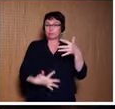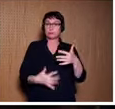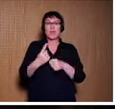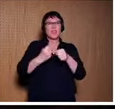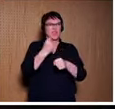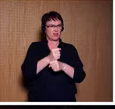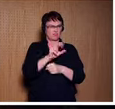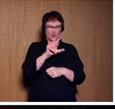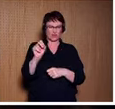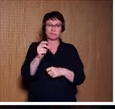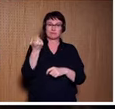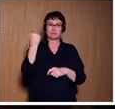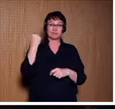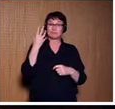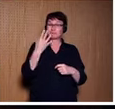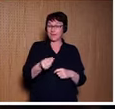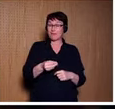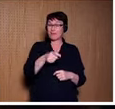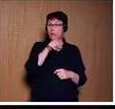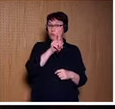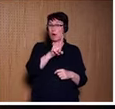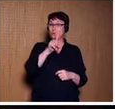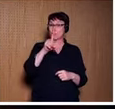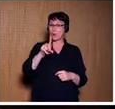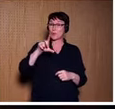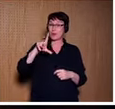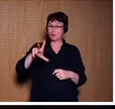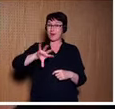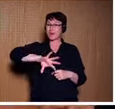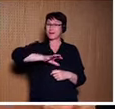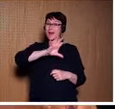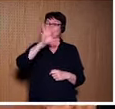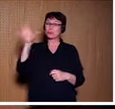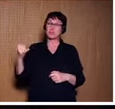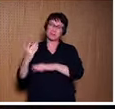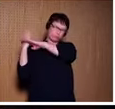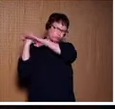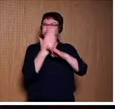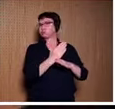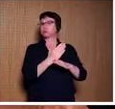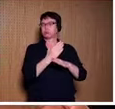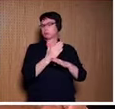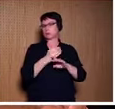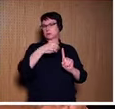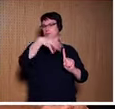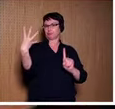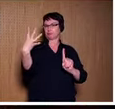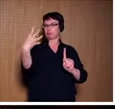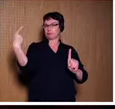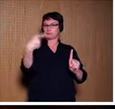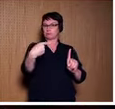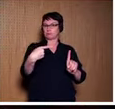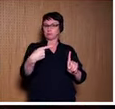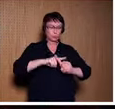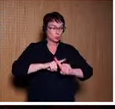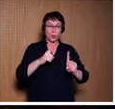1990, 113 UN member states criminalized consensual same-sex activities between adults. That's almost two-thirds of all UN member states.